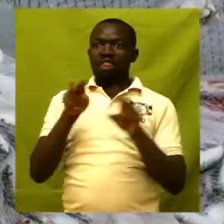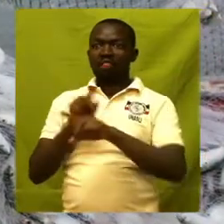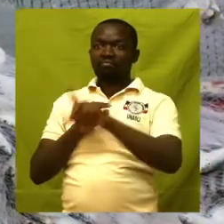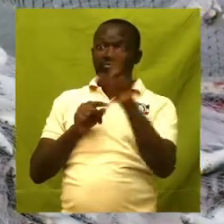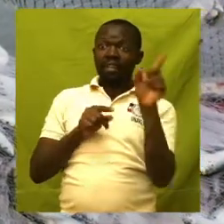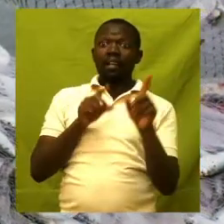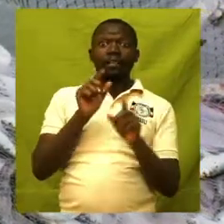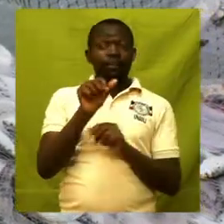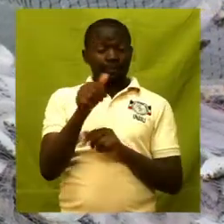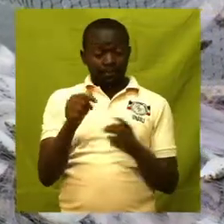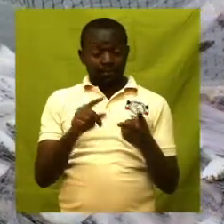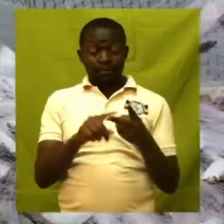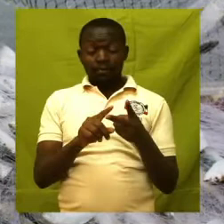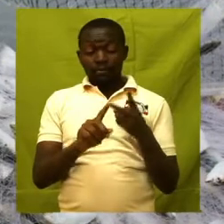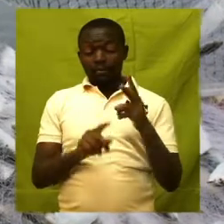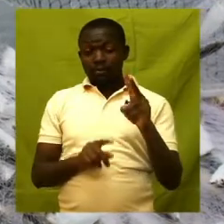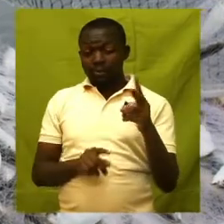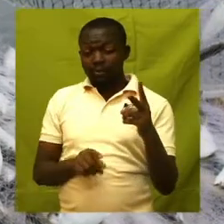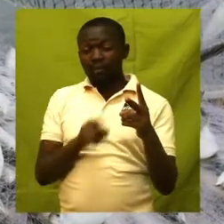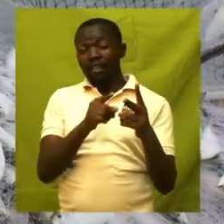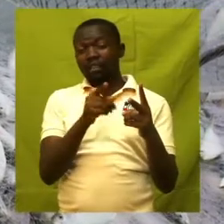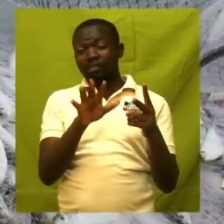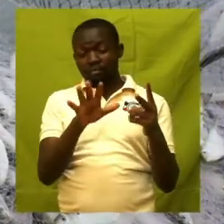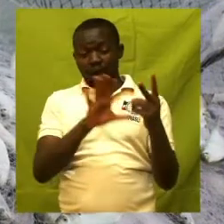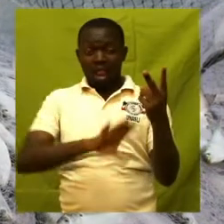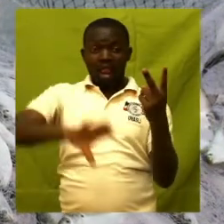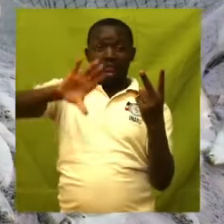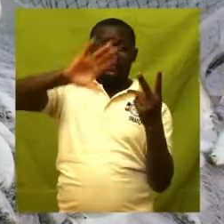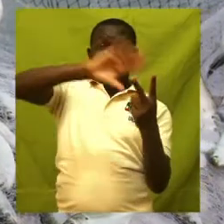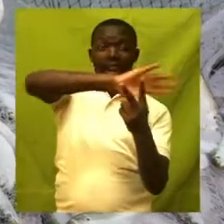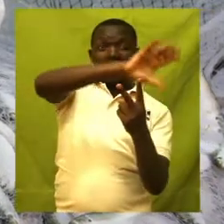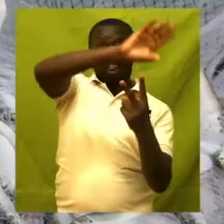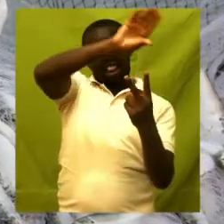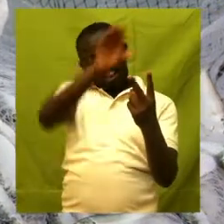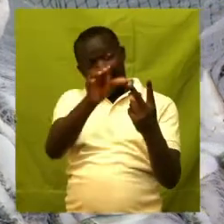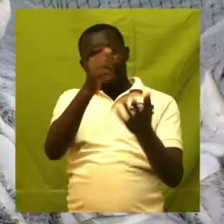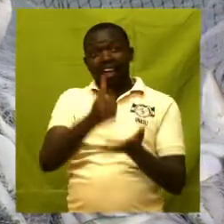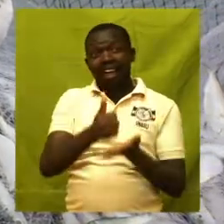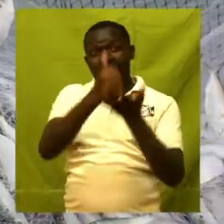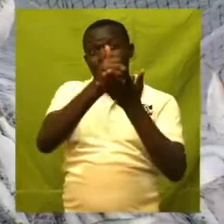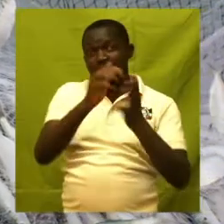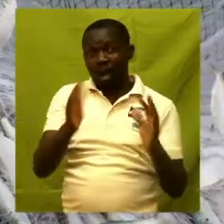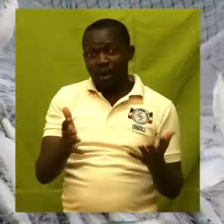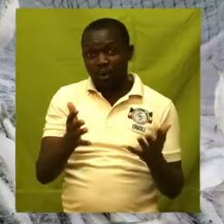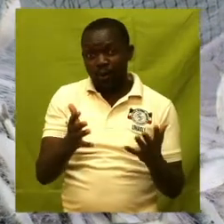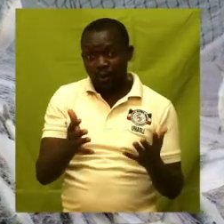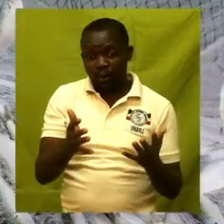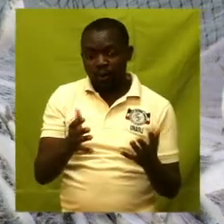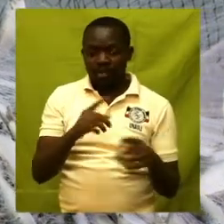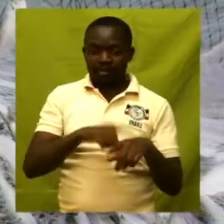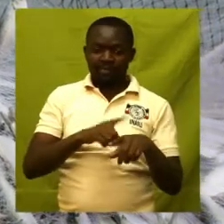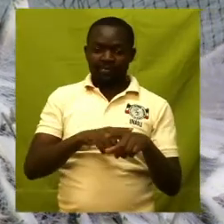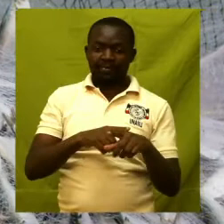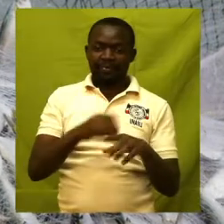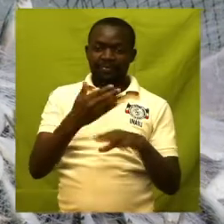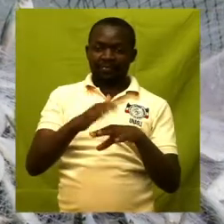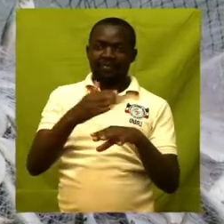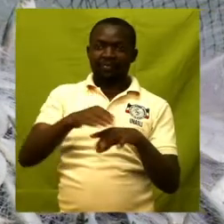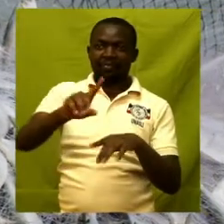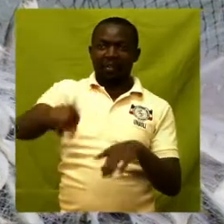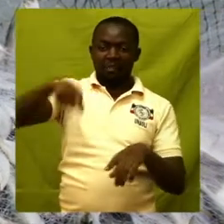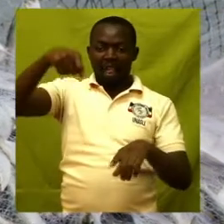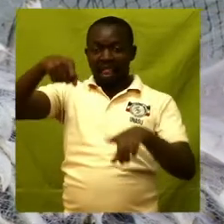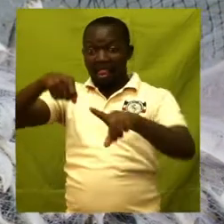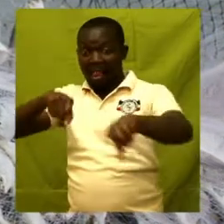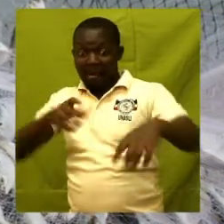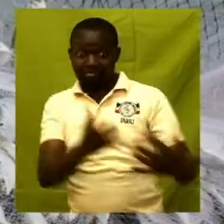these water bodies are very important because they help us in fishing. They